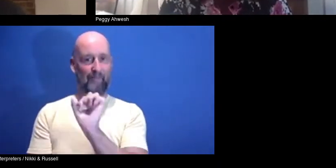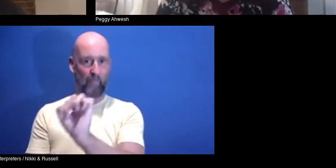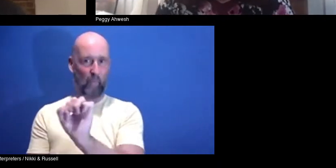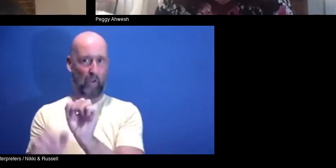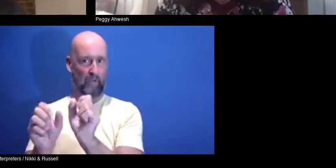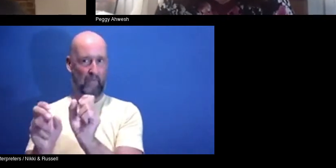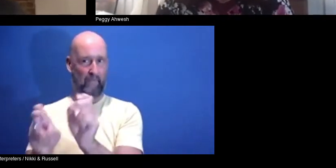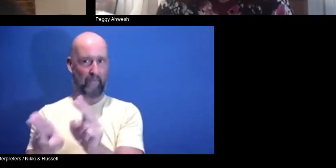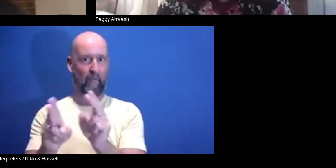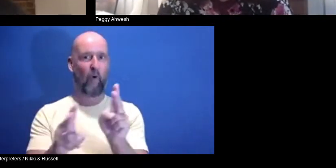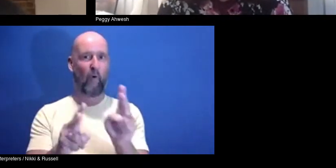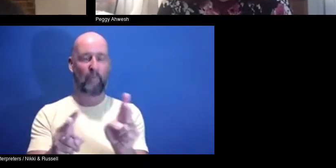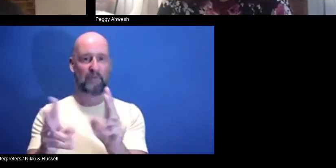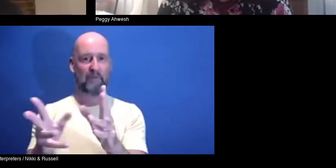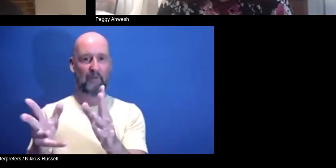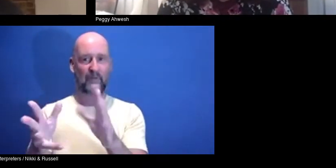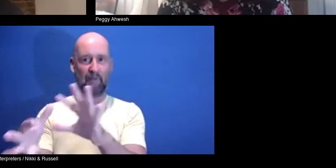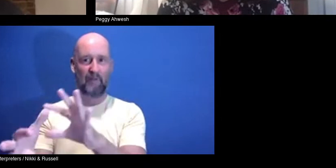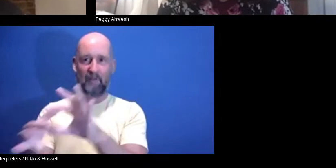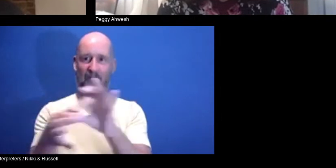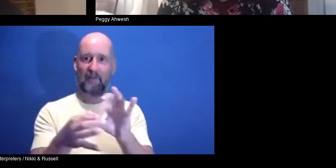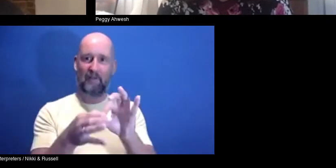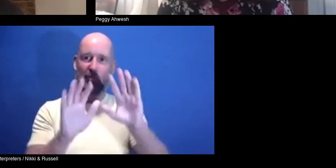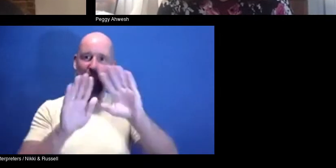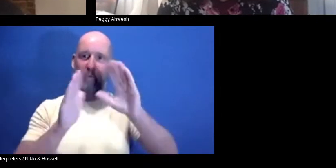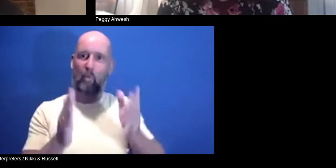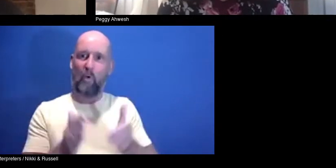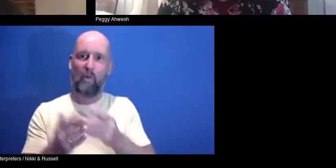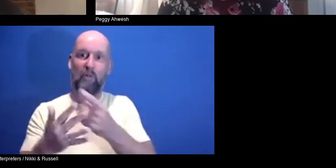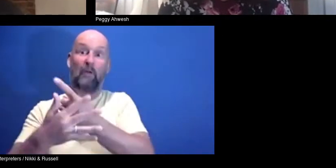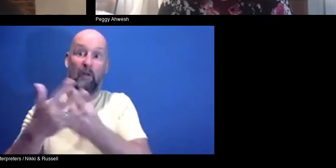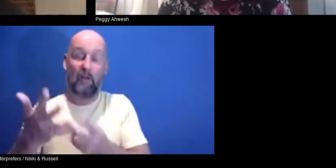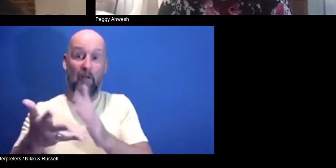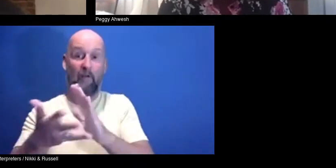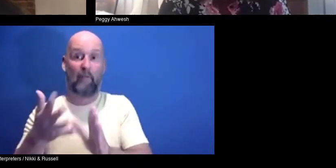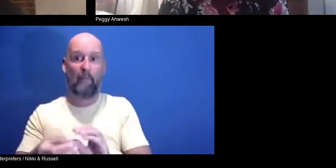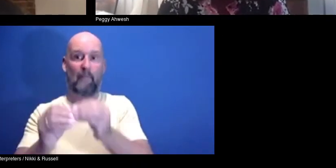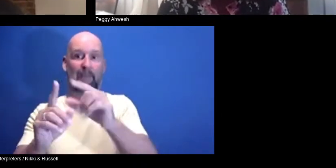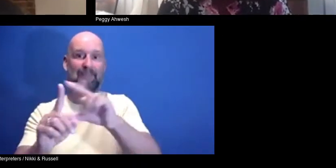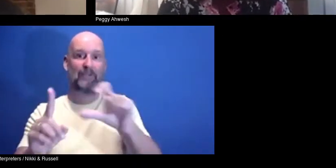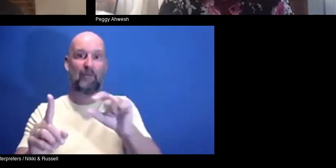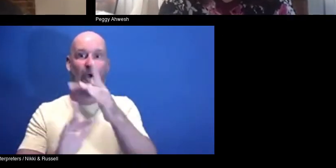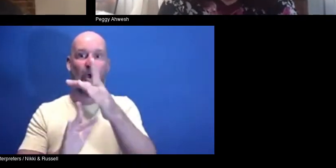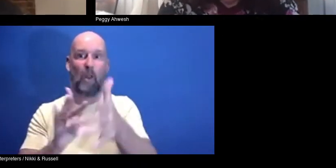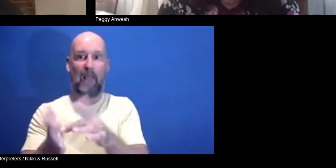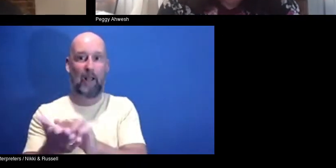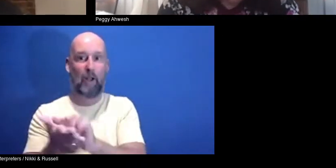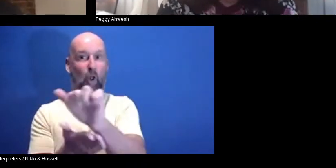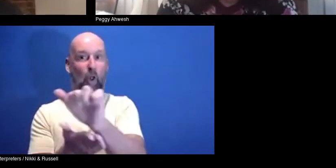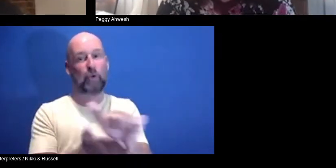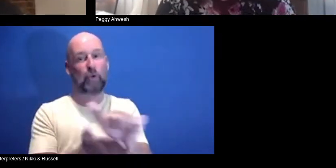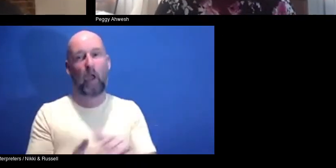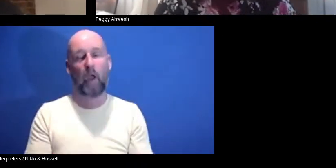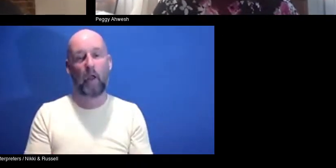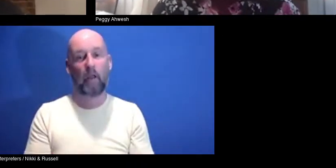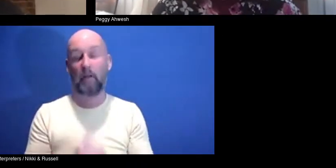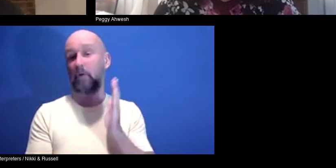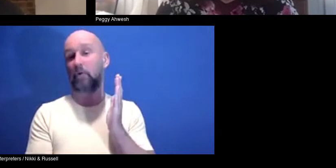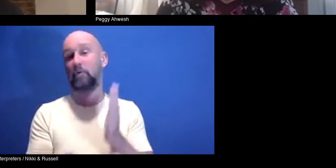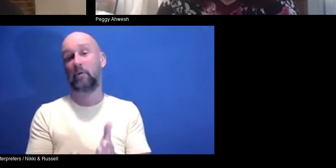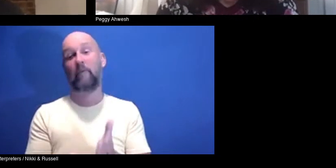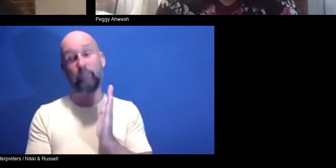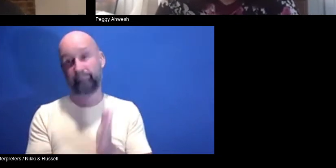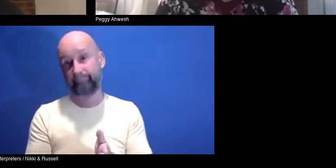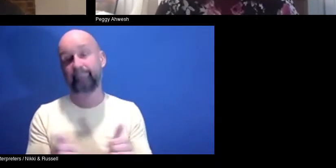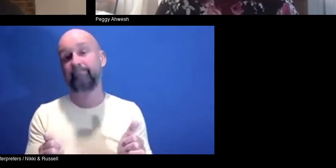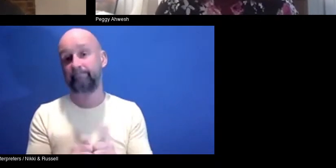of relation to the world are being proposed within kind of online culture. No, totally, for sure.